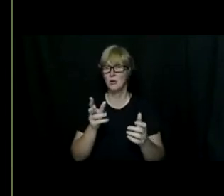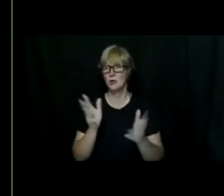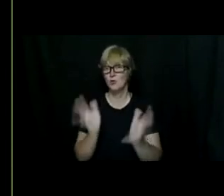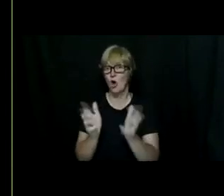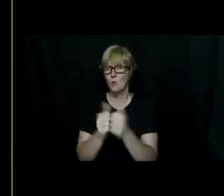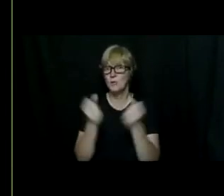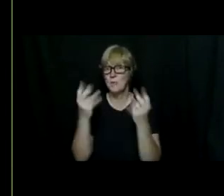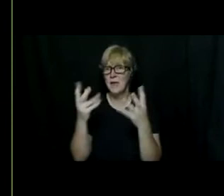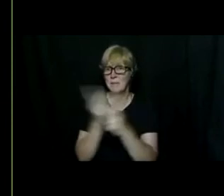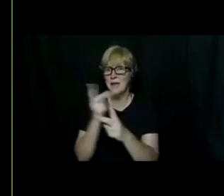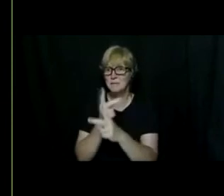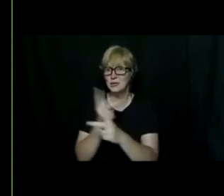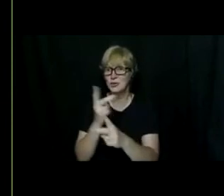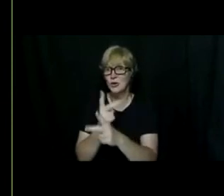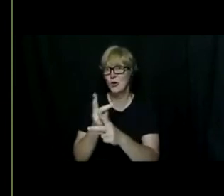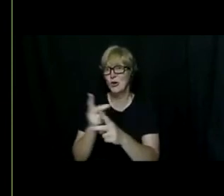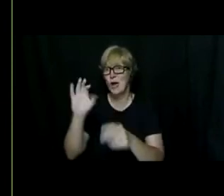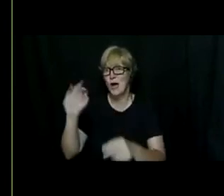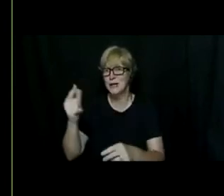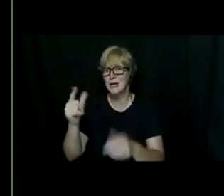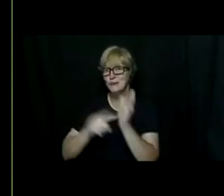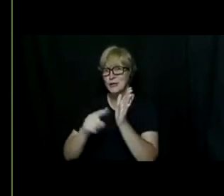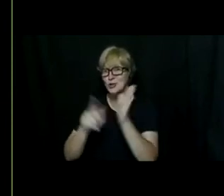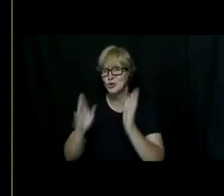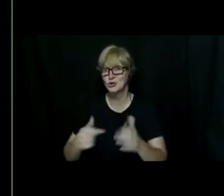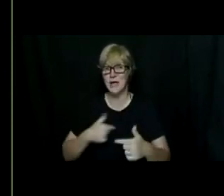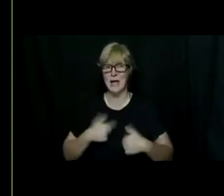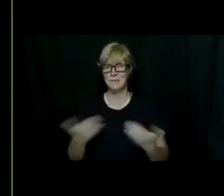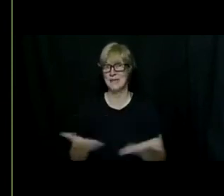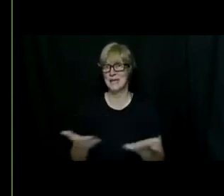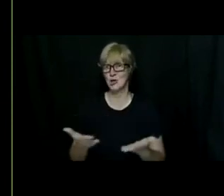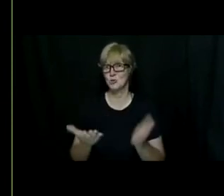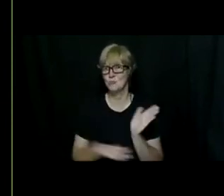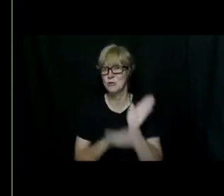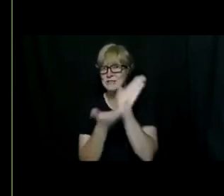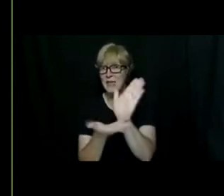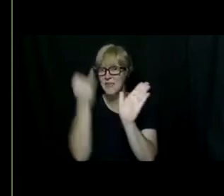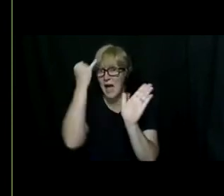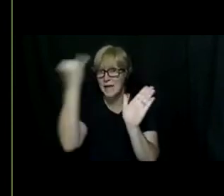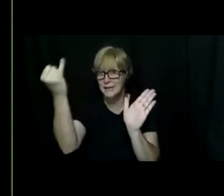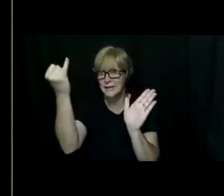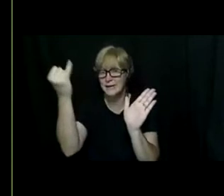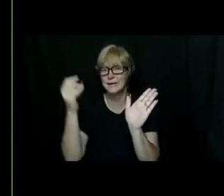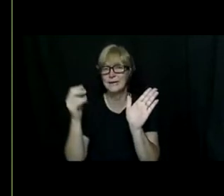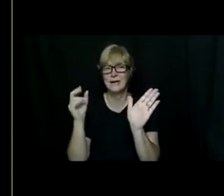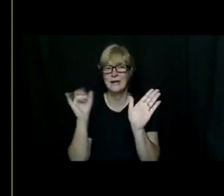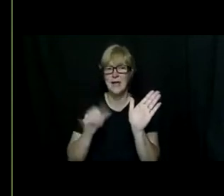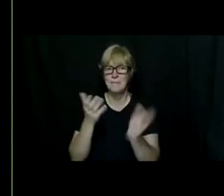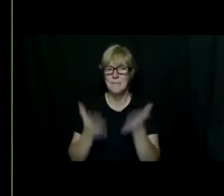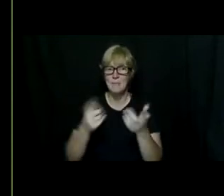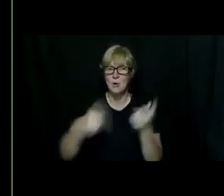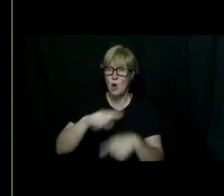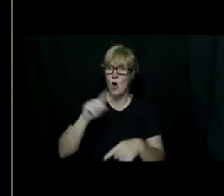cognition researchers, I'm here to kind of present this idea that perhaps we should think